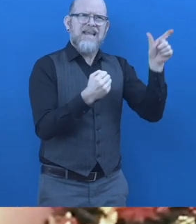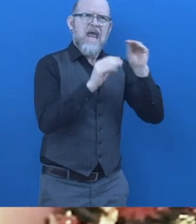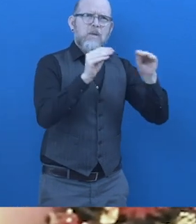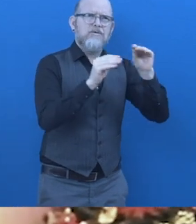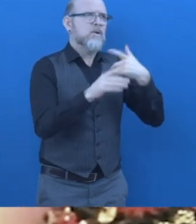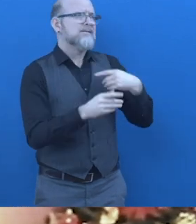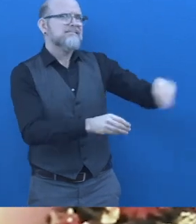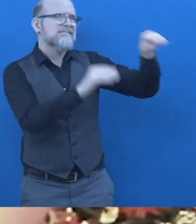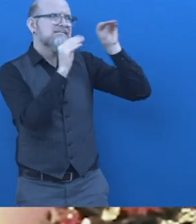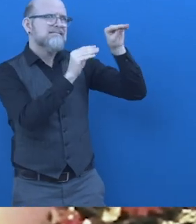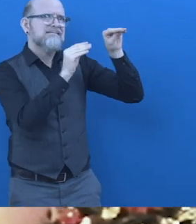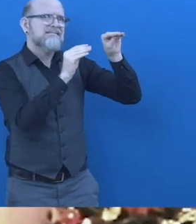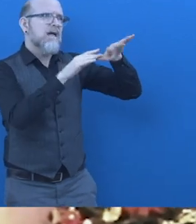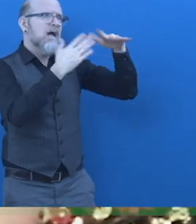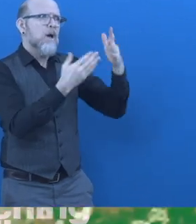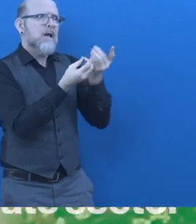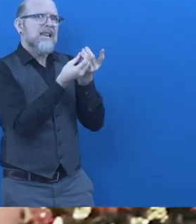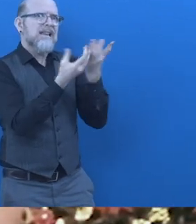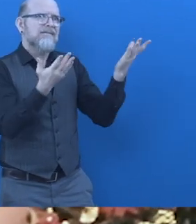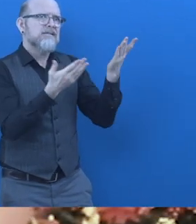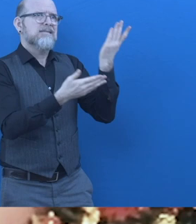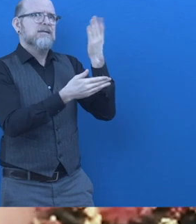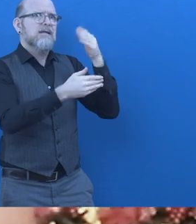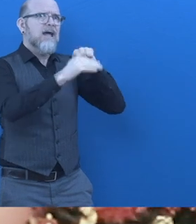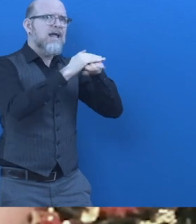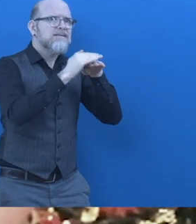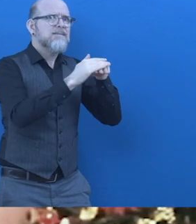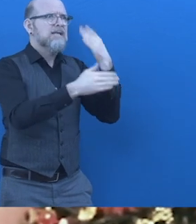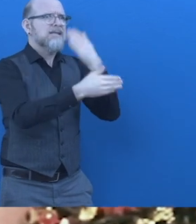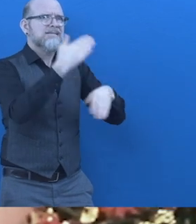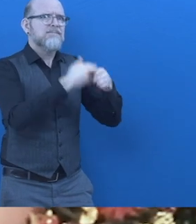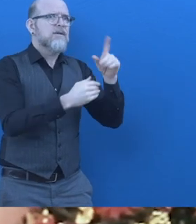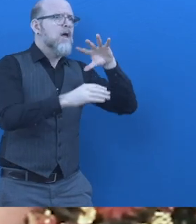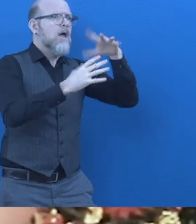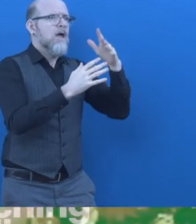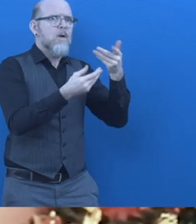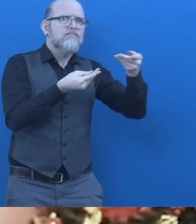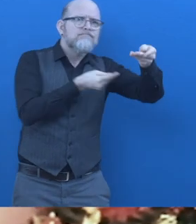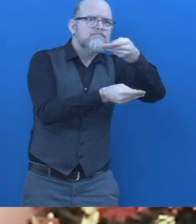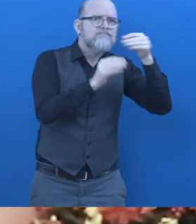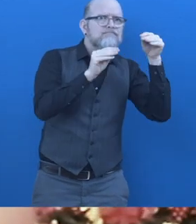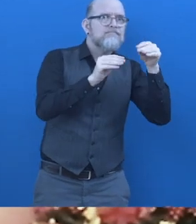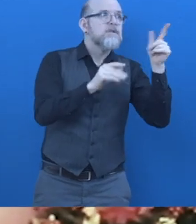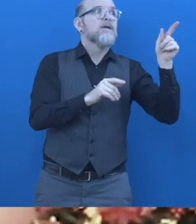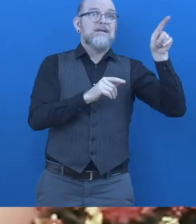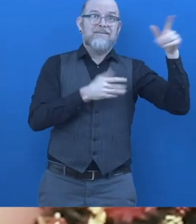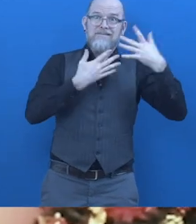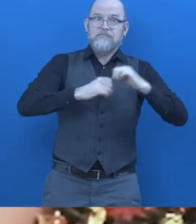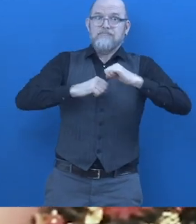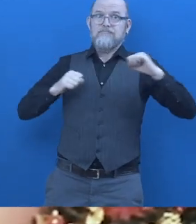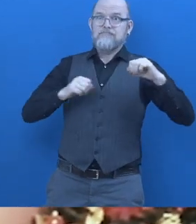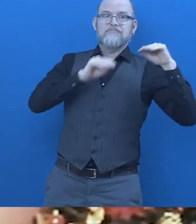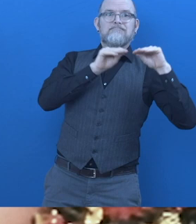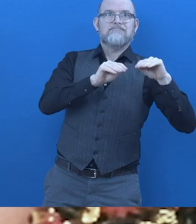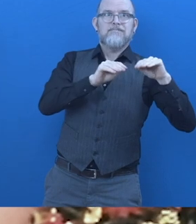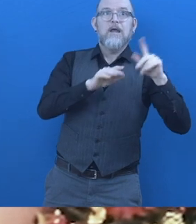bodies. Because the trainers who were first prepared on how to train diversity, on the